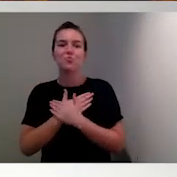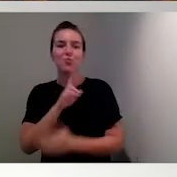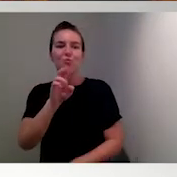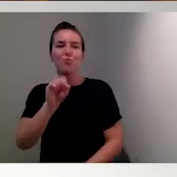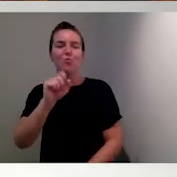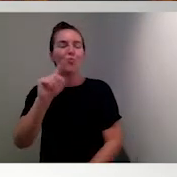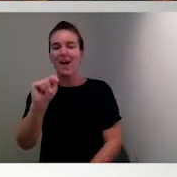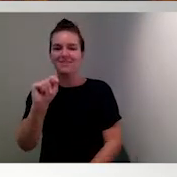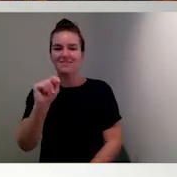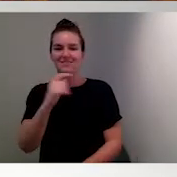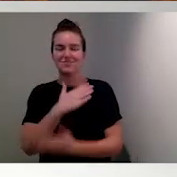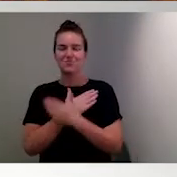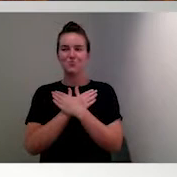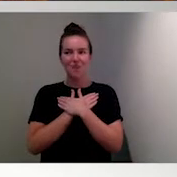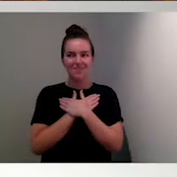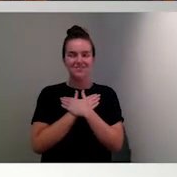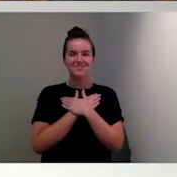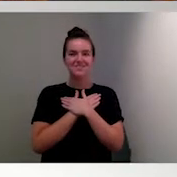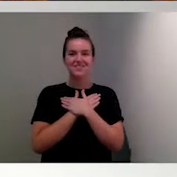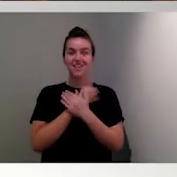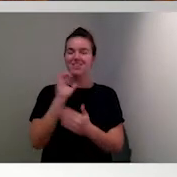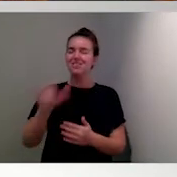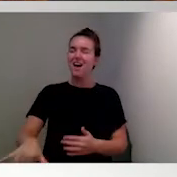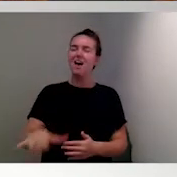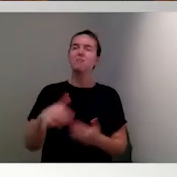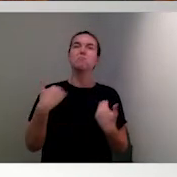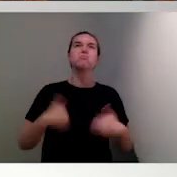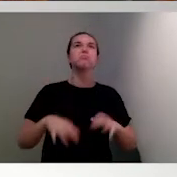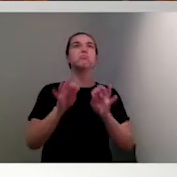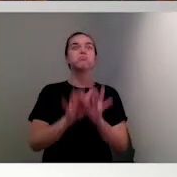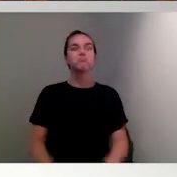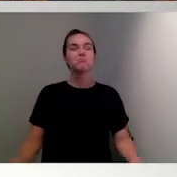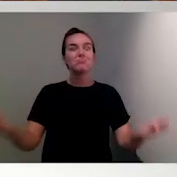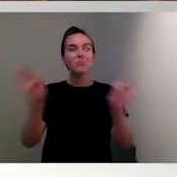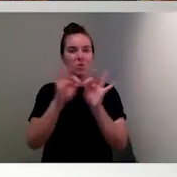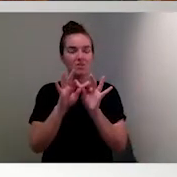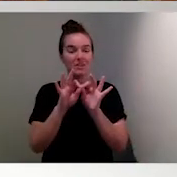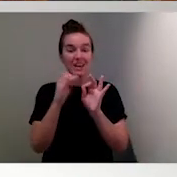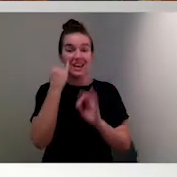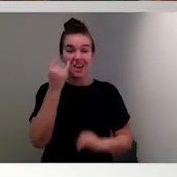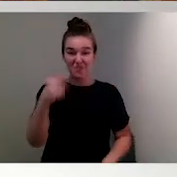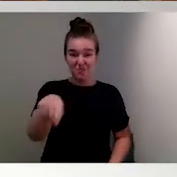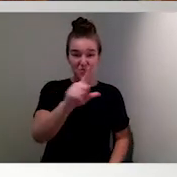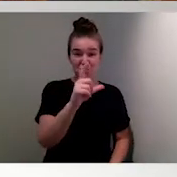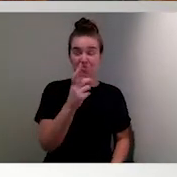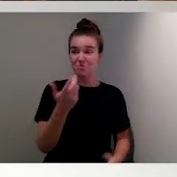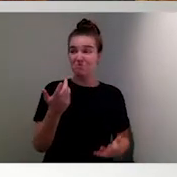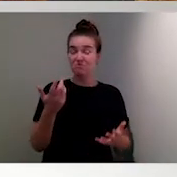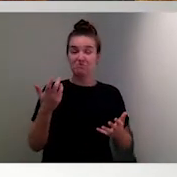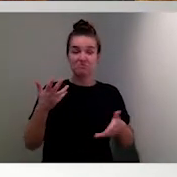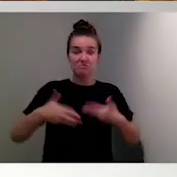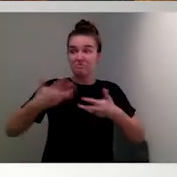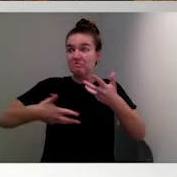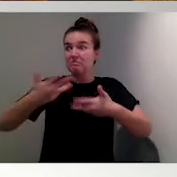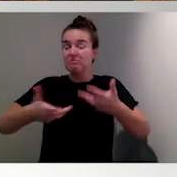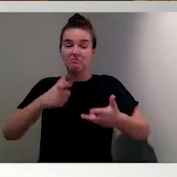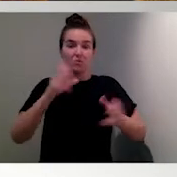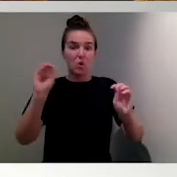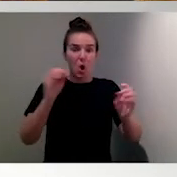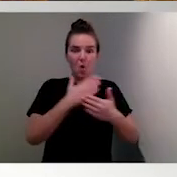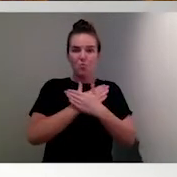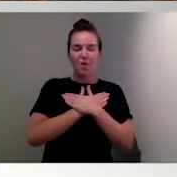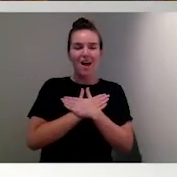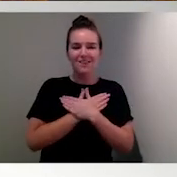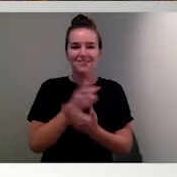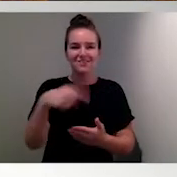so important. When we're not rested, we're no good. We're stressed out, we snap at